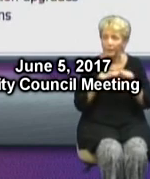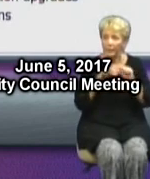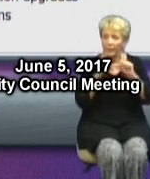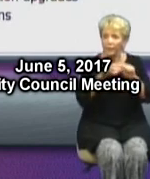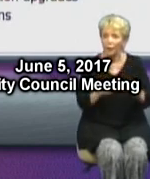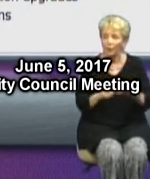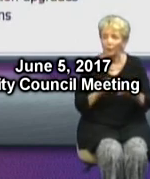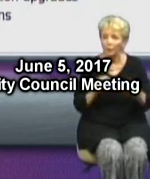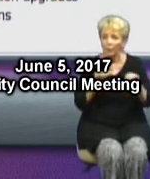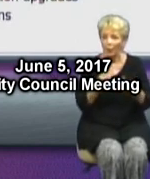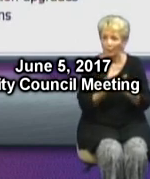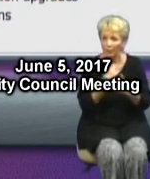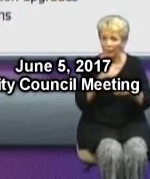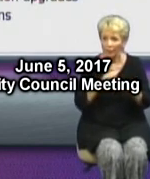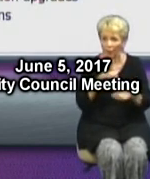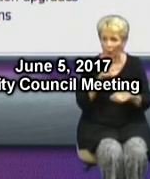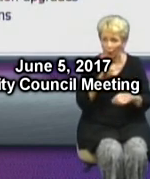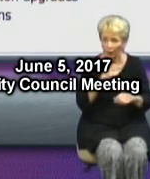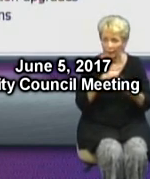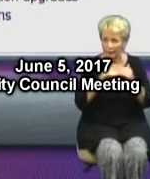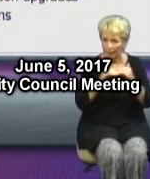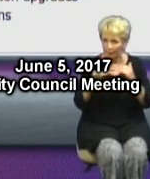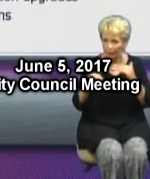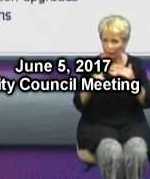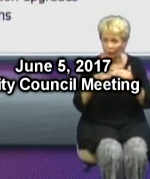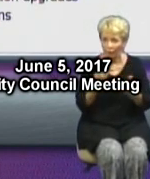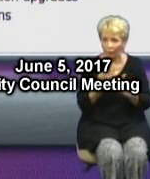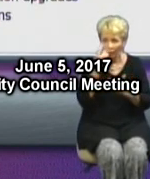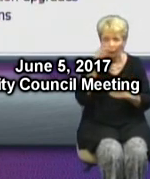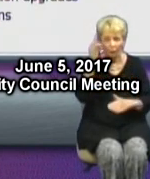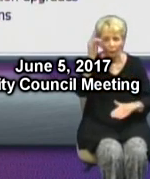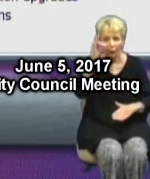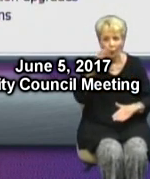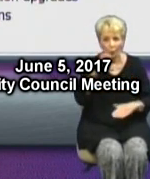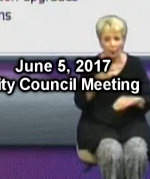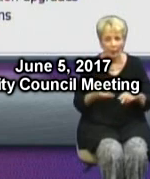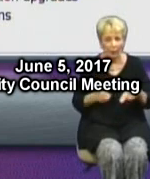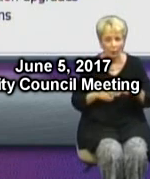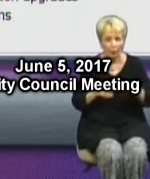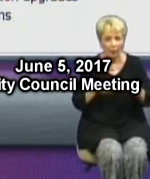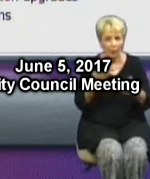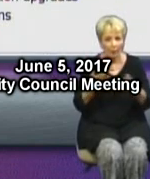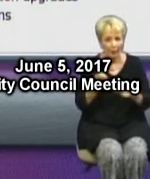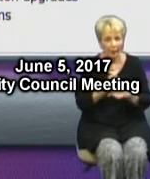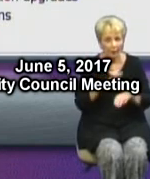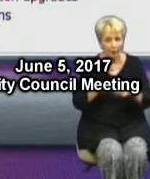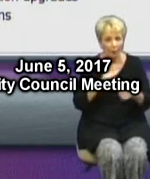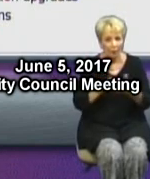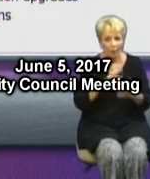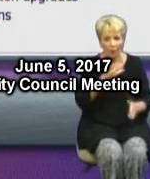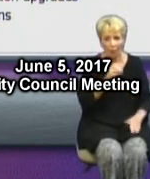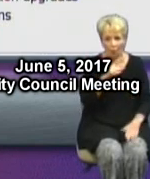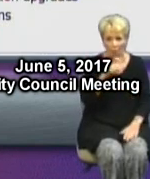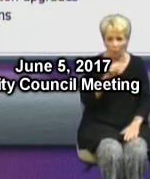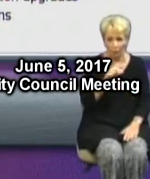continuing to put some money in a rate stabilization fund for future rate increases that we may get on the wholesale